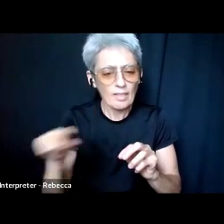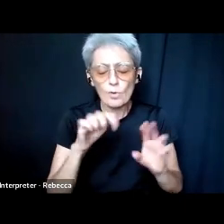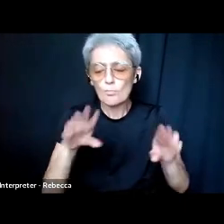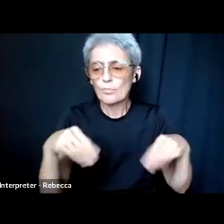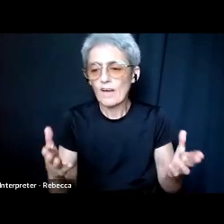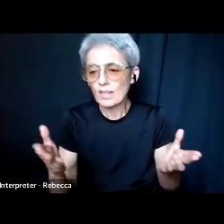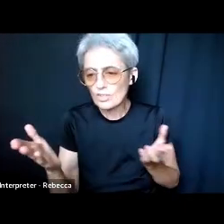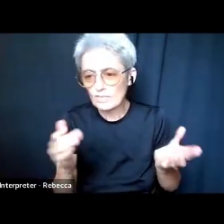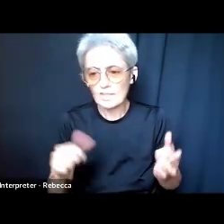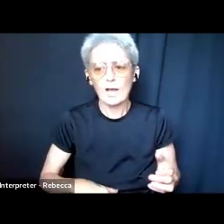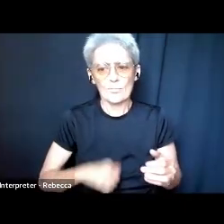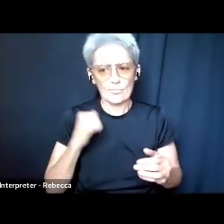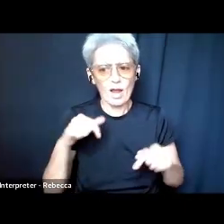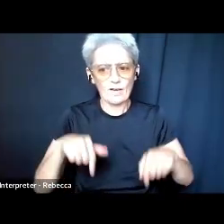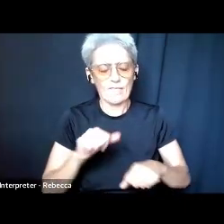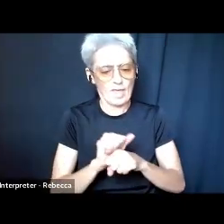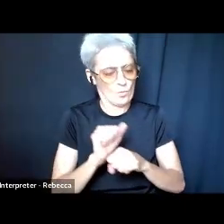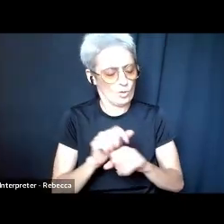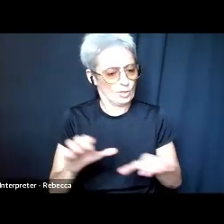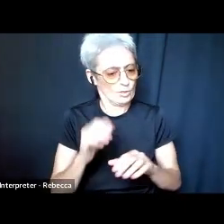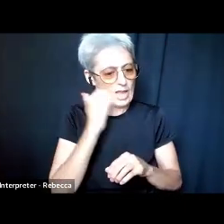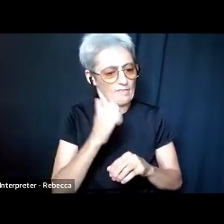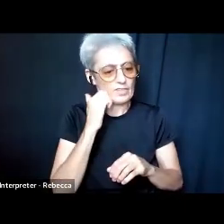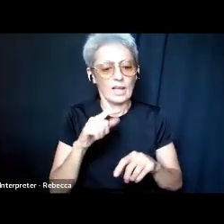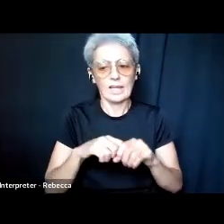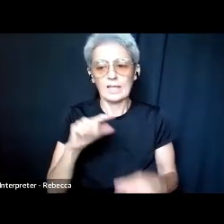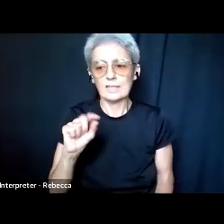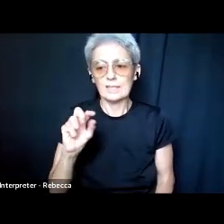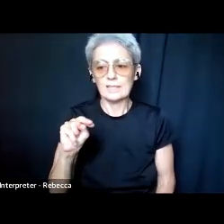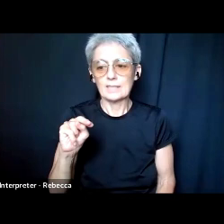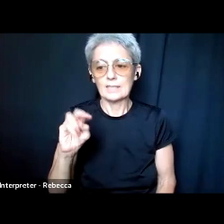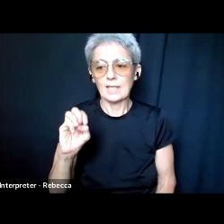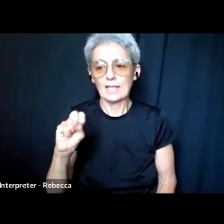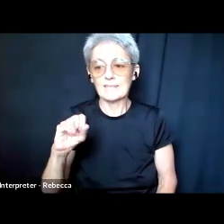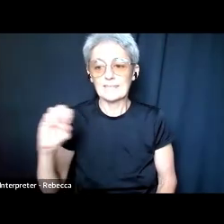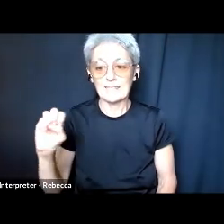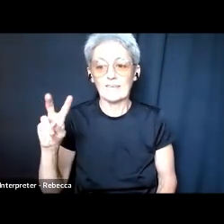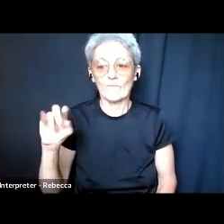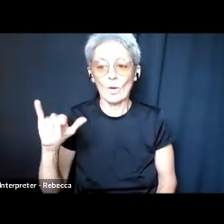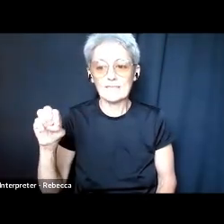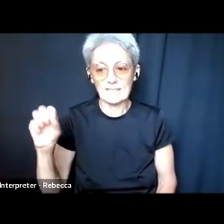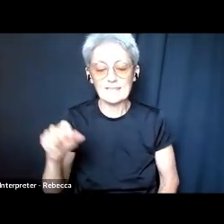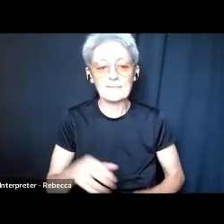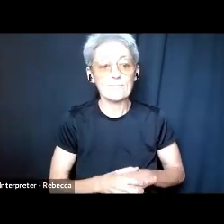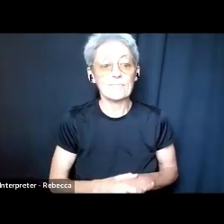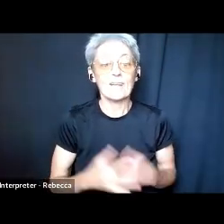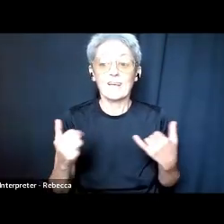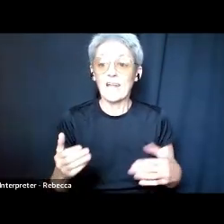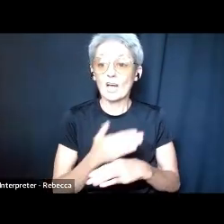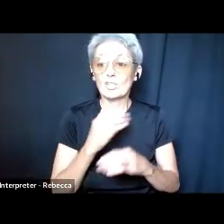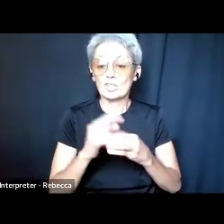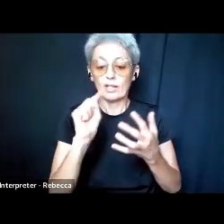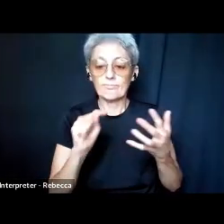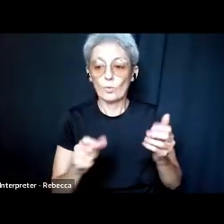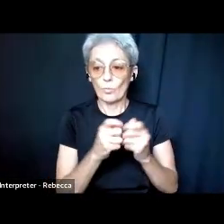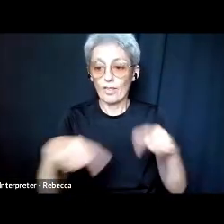work that we get to do every day at Tennessee Voices. So I would like to share a couple of things with you about how we